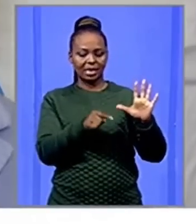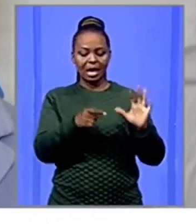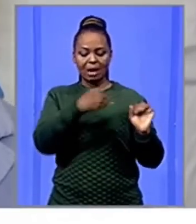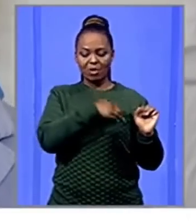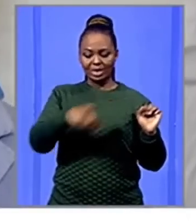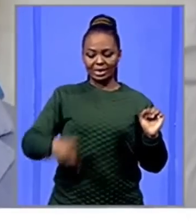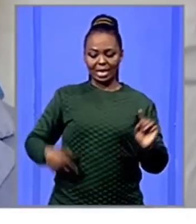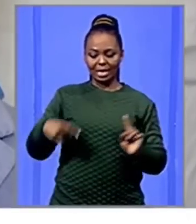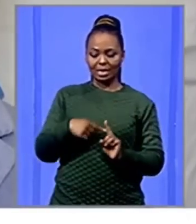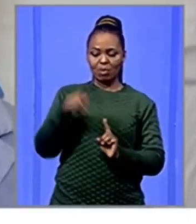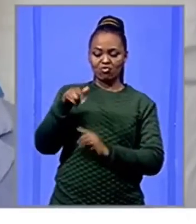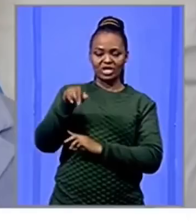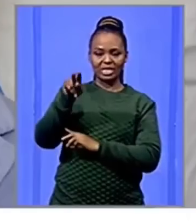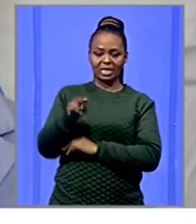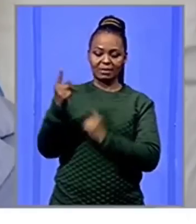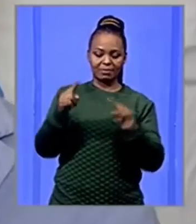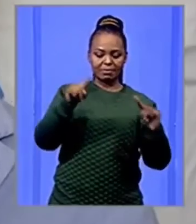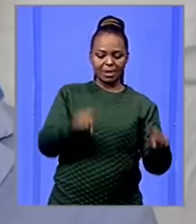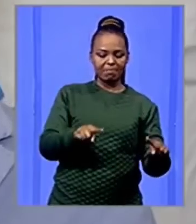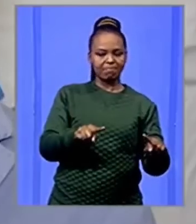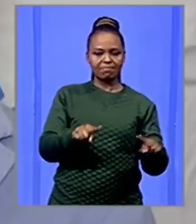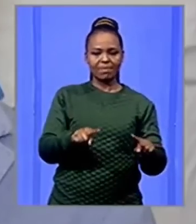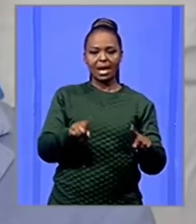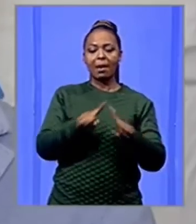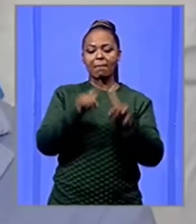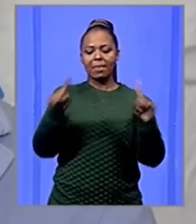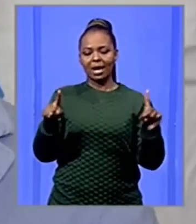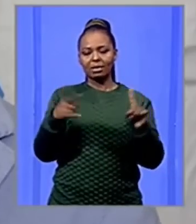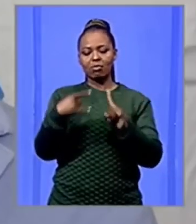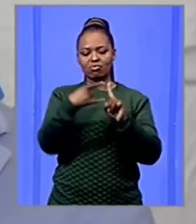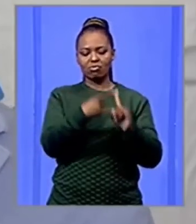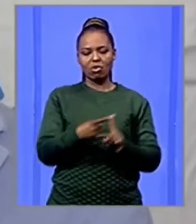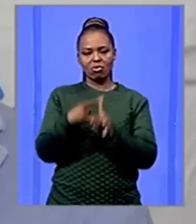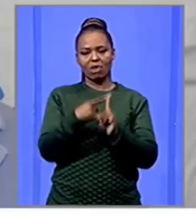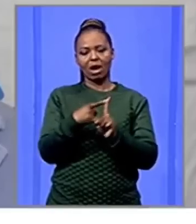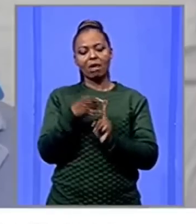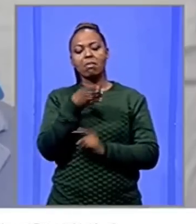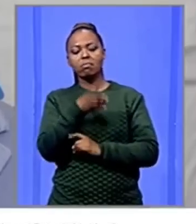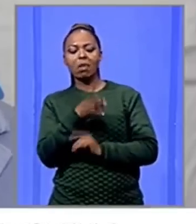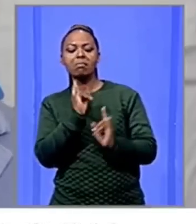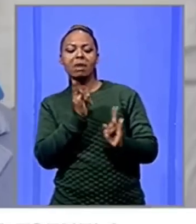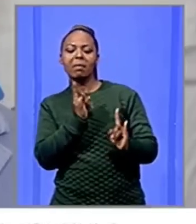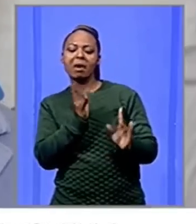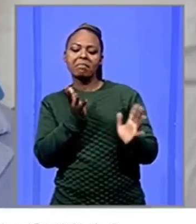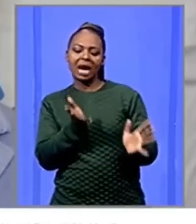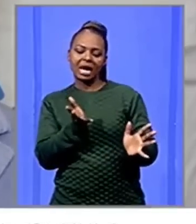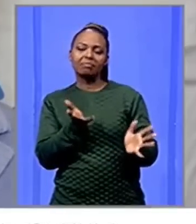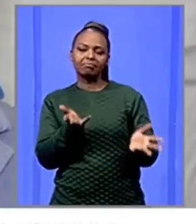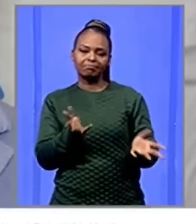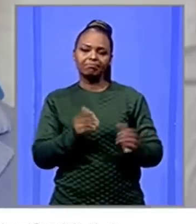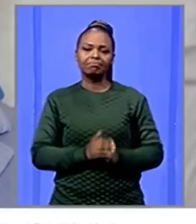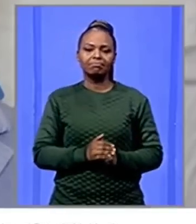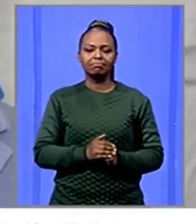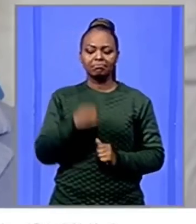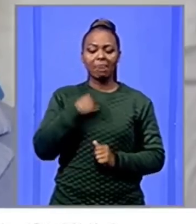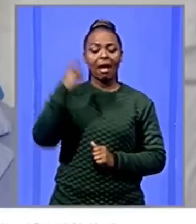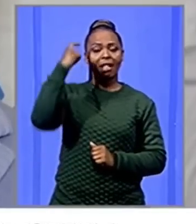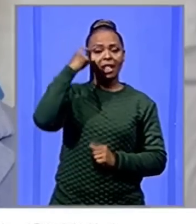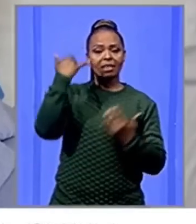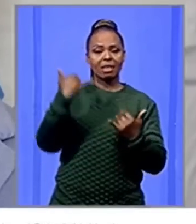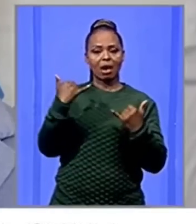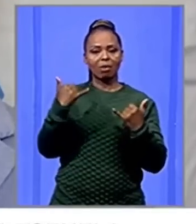attending physically but would be attending through other means. The Sherpa also outlined what that would be. So I do think that the